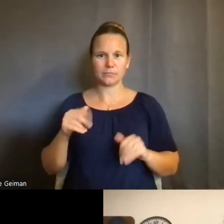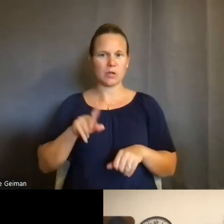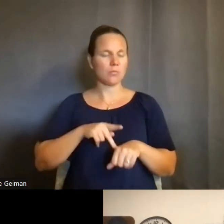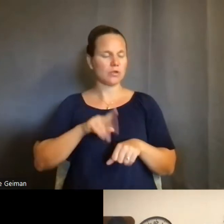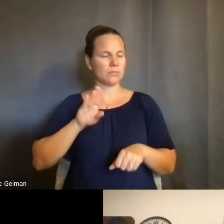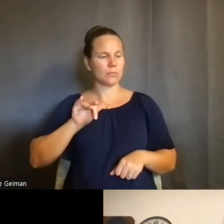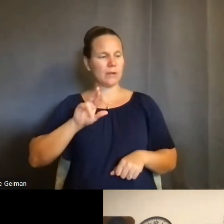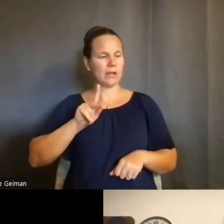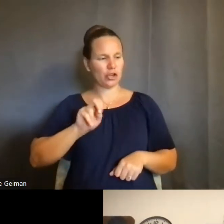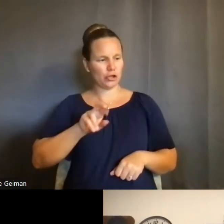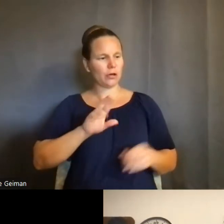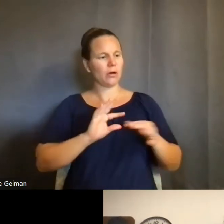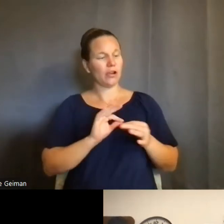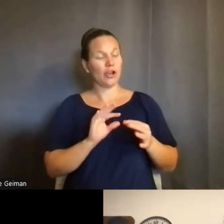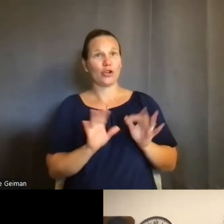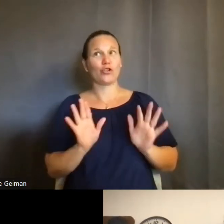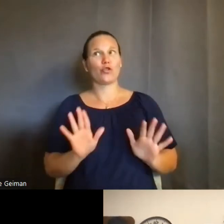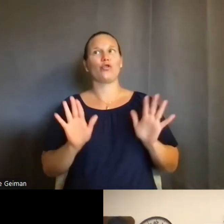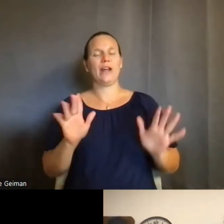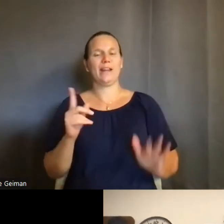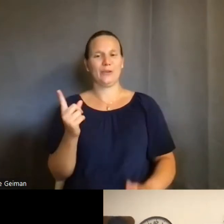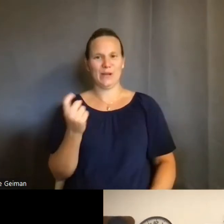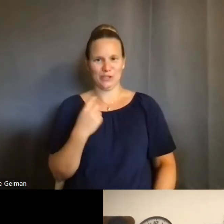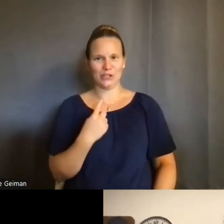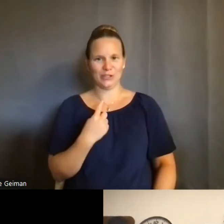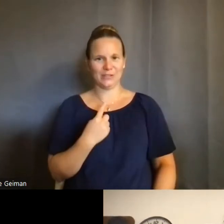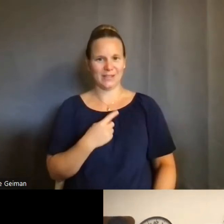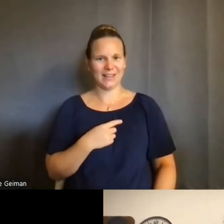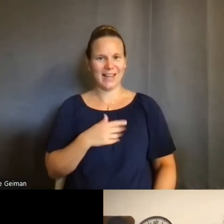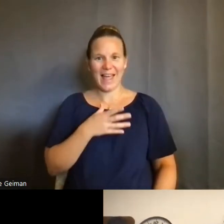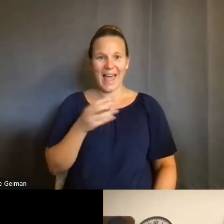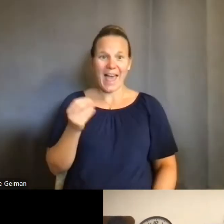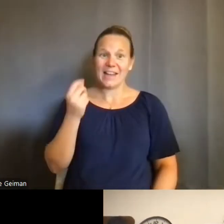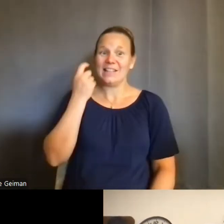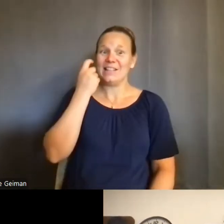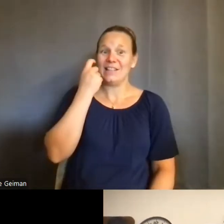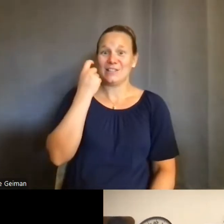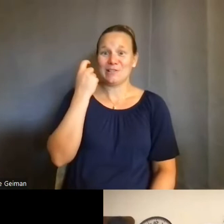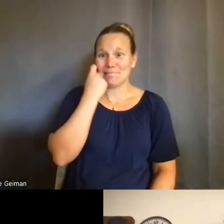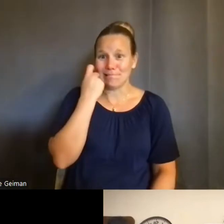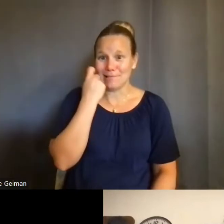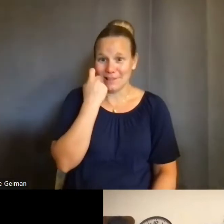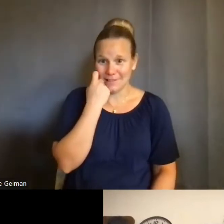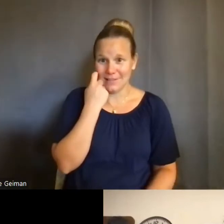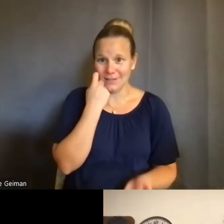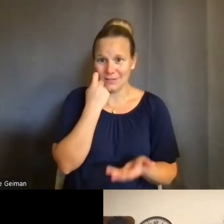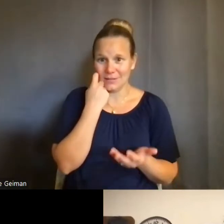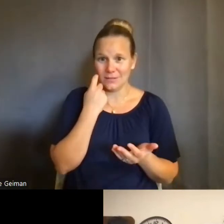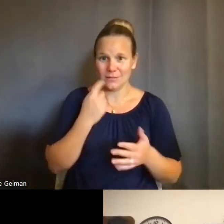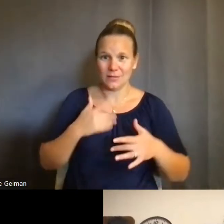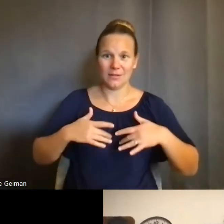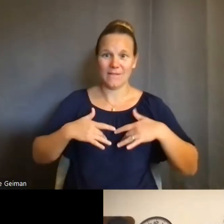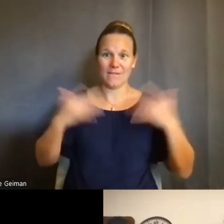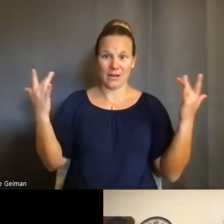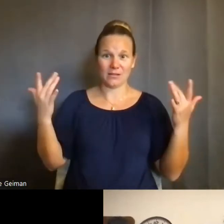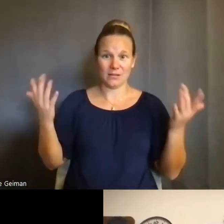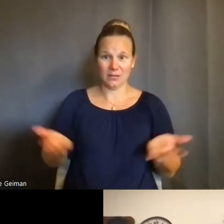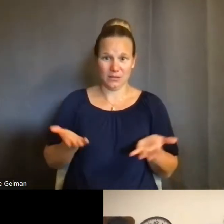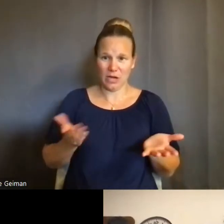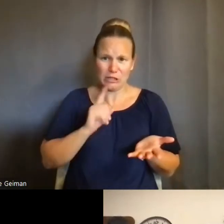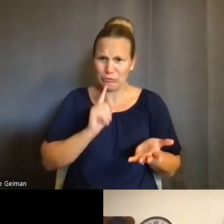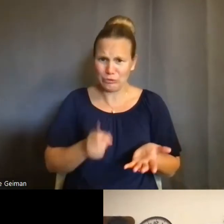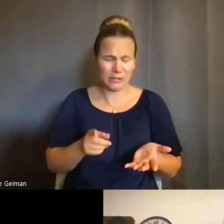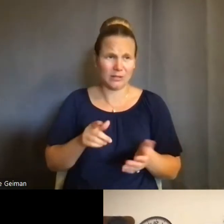great question. And it's such a recent current event here, right? That's really affecting the whole world,